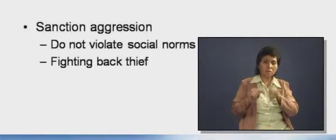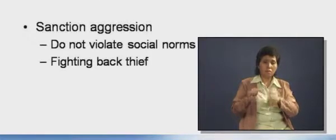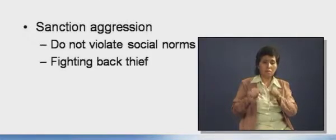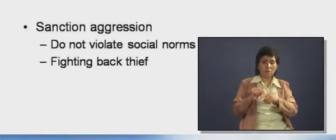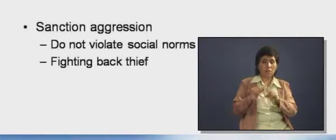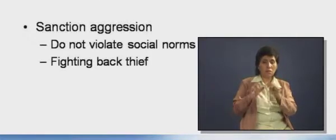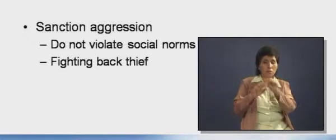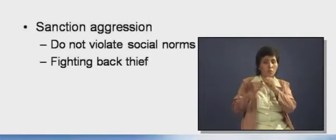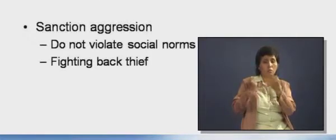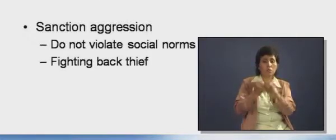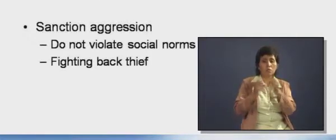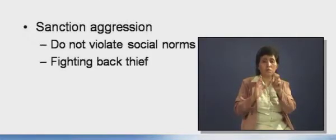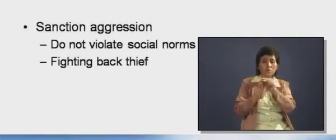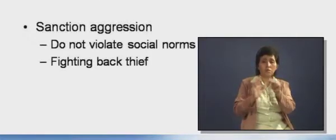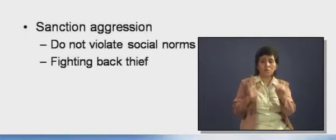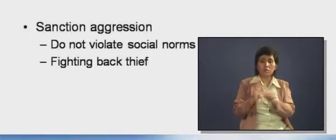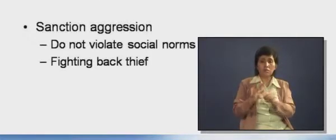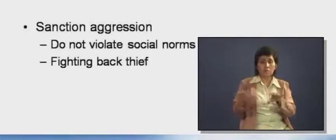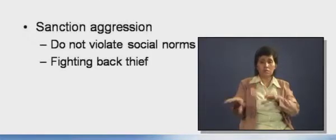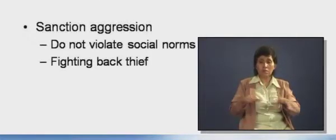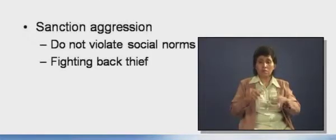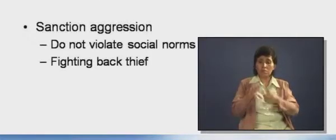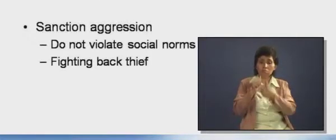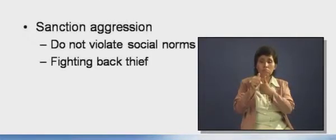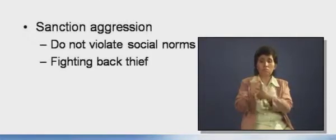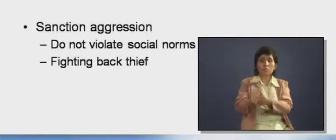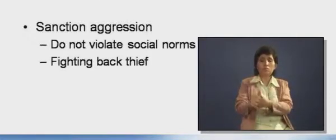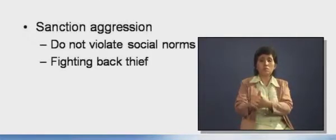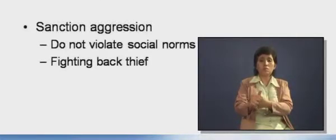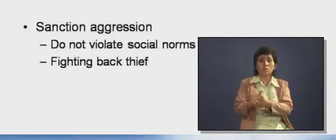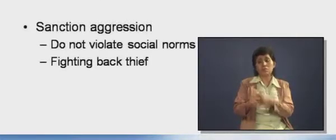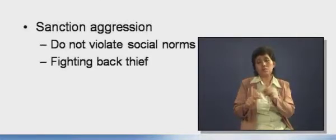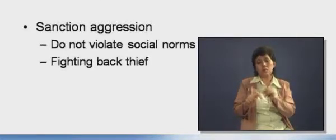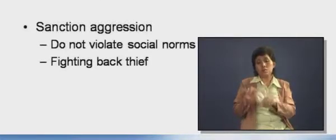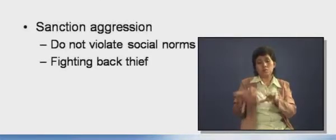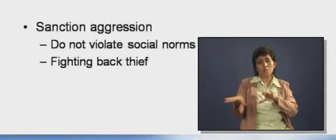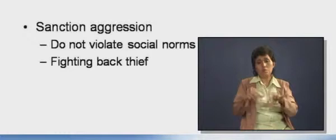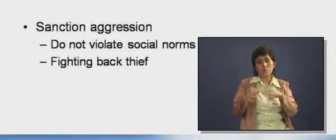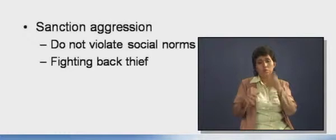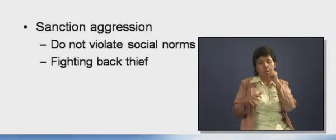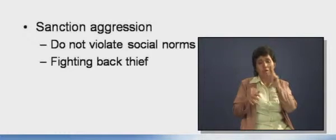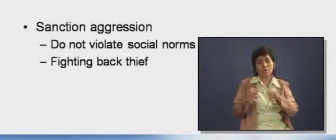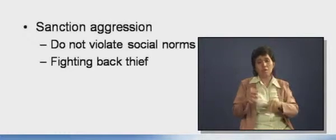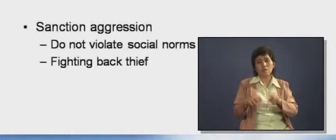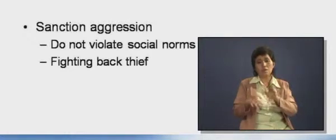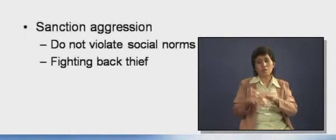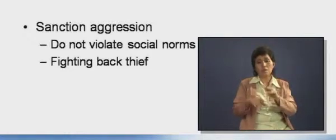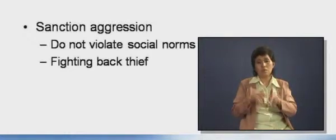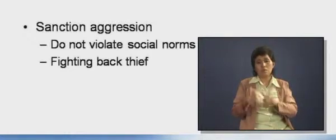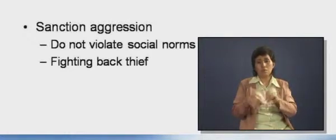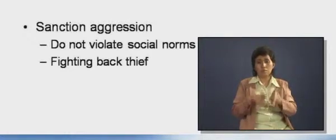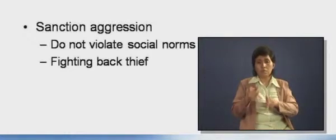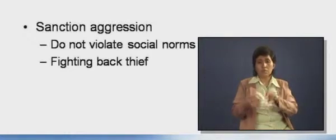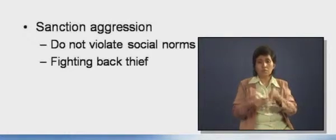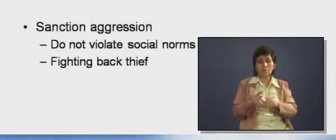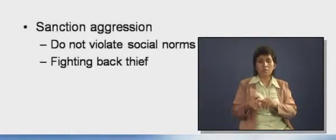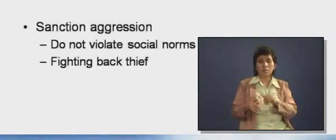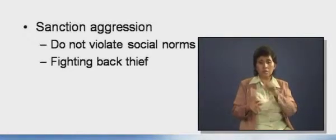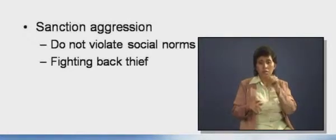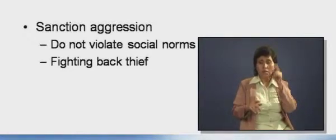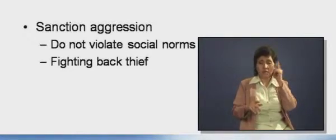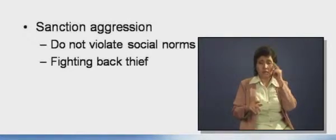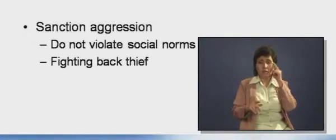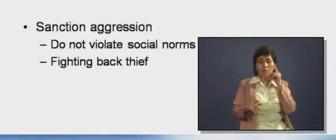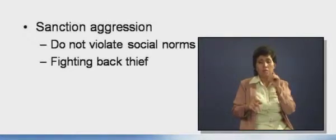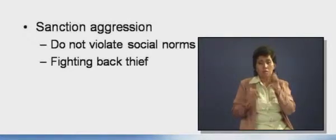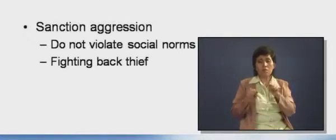social norms, but you just do accordingly. You do not bring harm to other people. People just let you, and people even think you should do